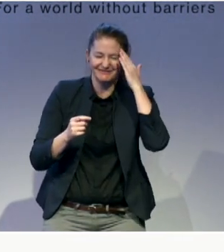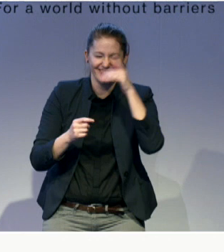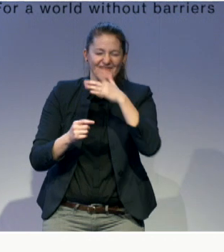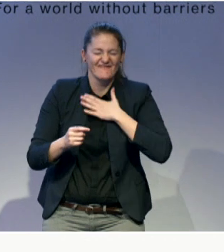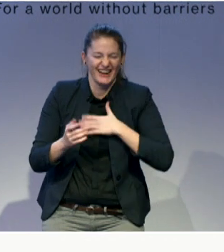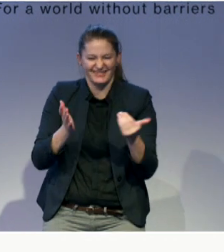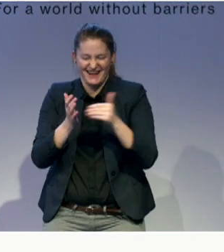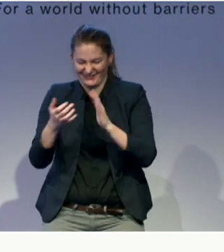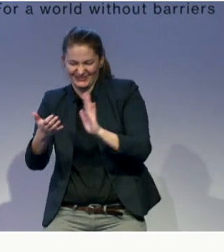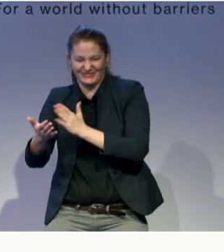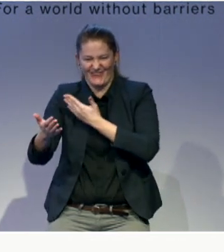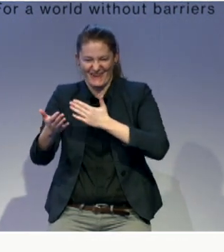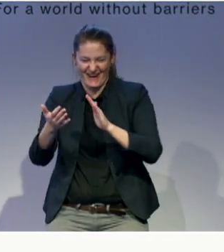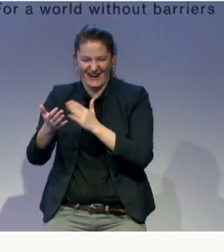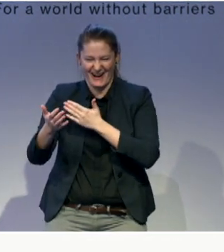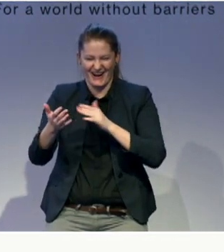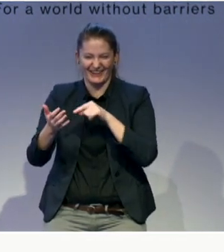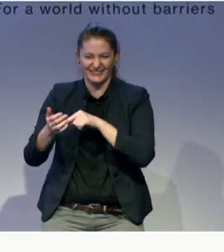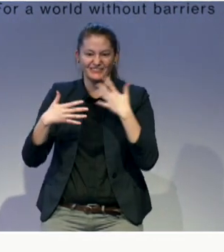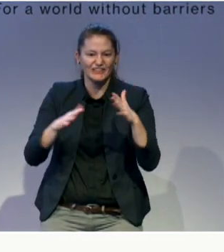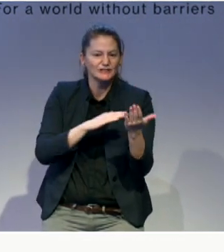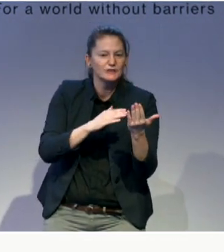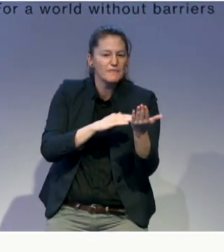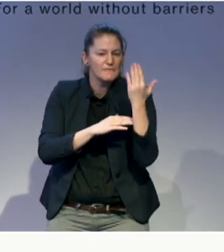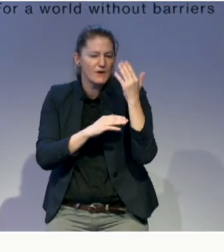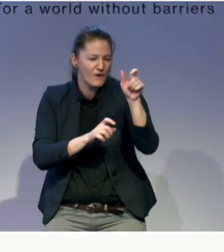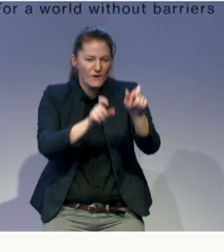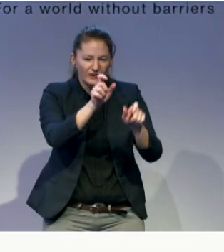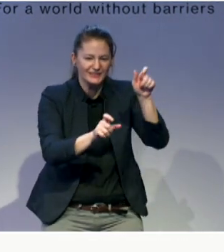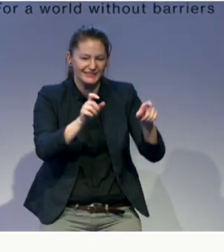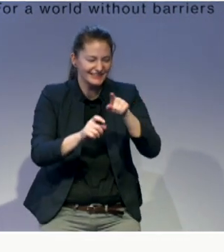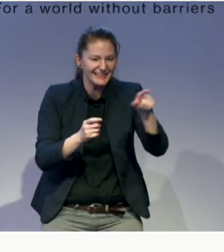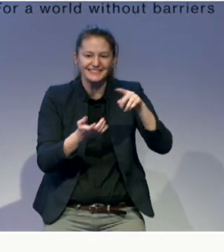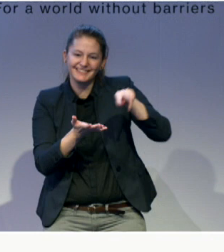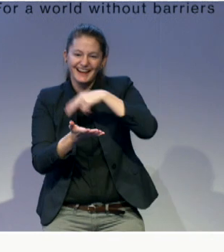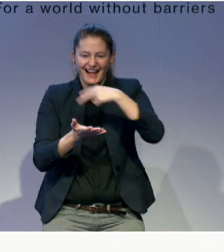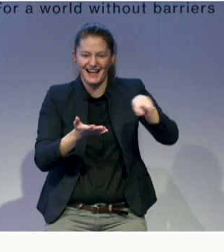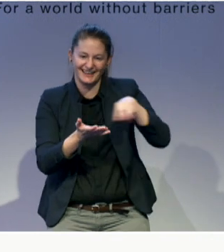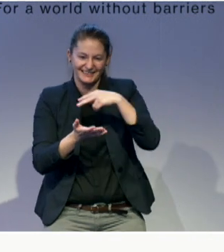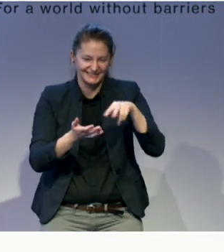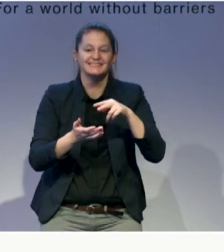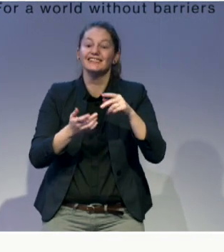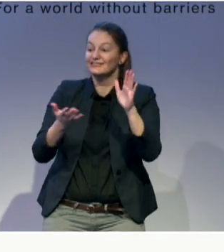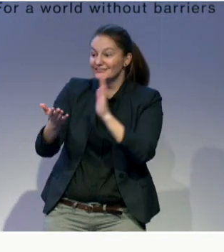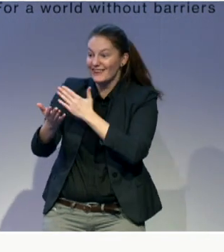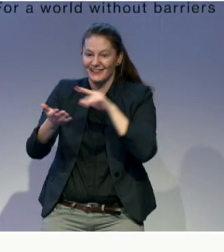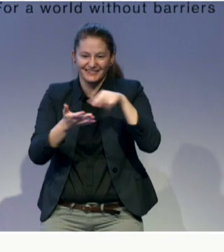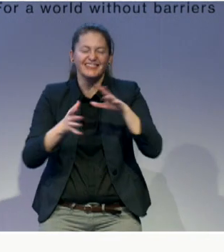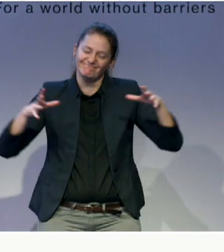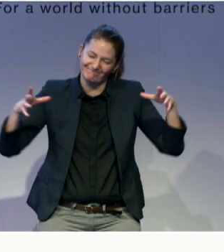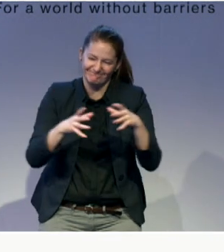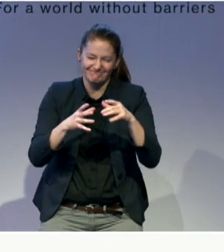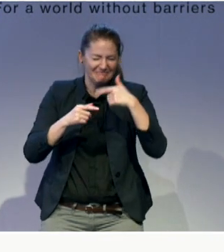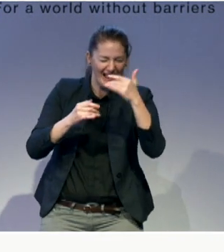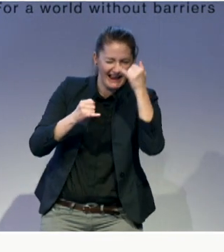morning? I think we should do a dance move at the end, just to celebrate. But it's a great moment for us to come together. And this room is not just packed with